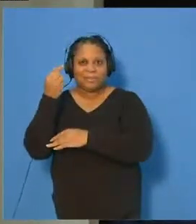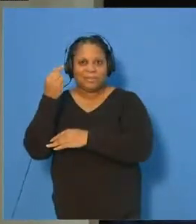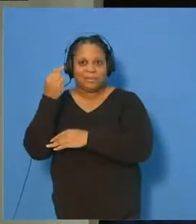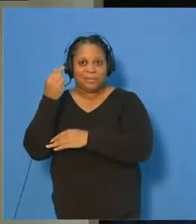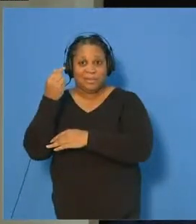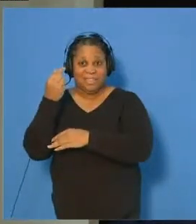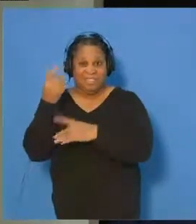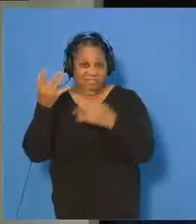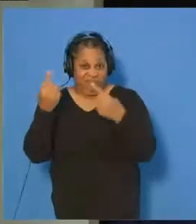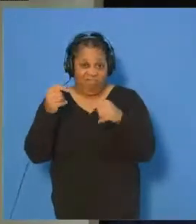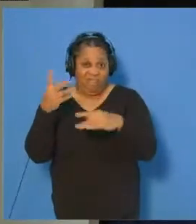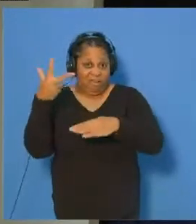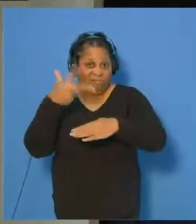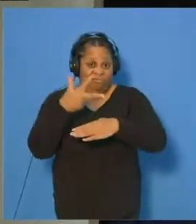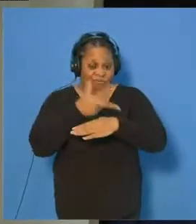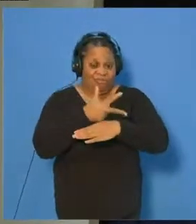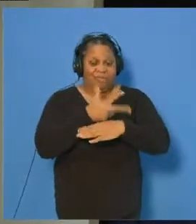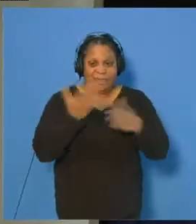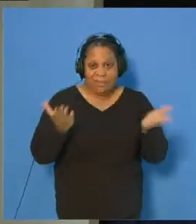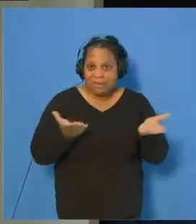making provisions for docking or anything.